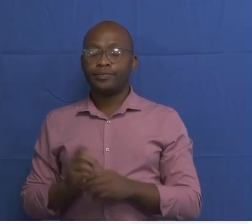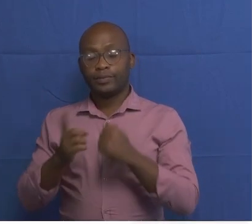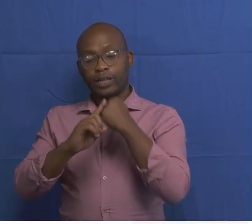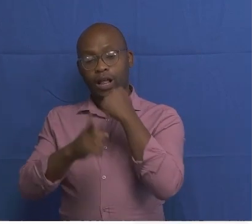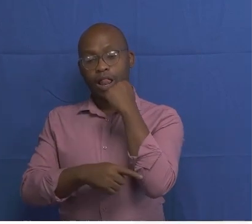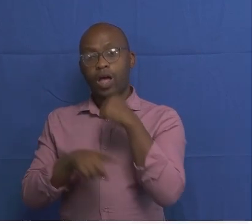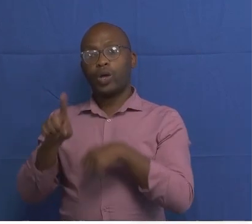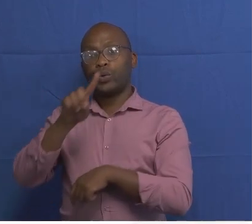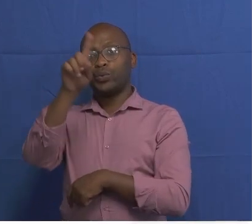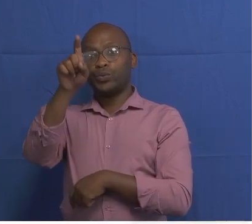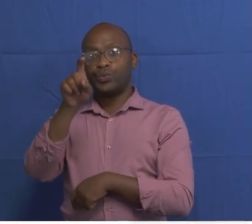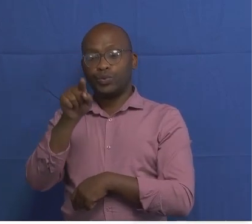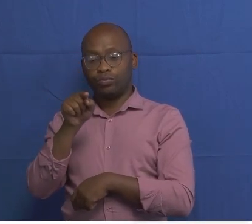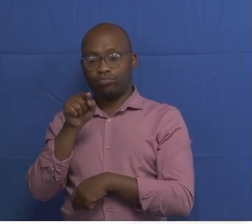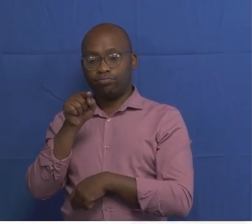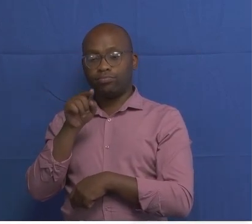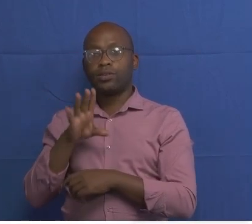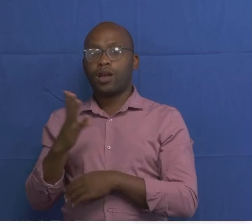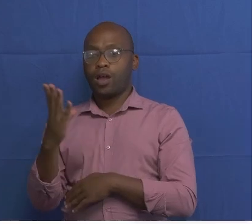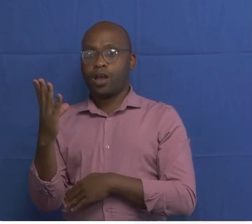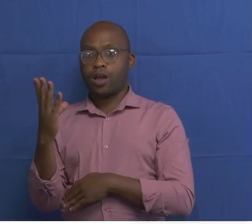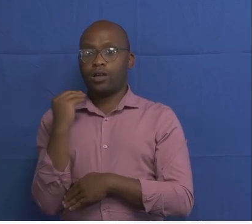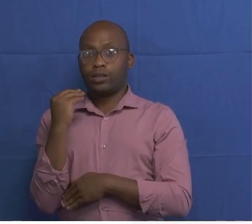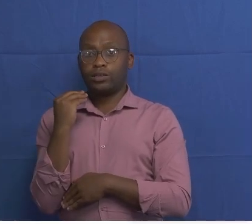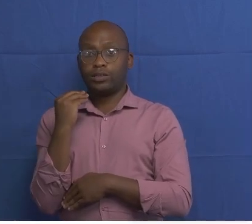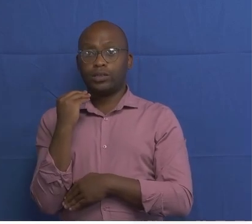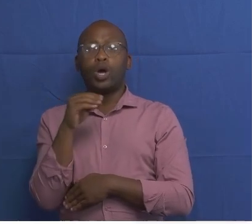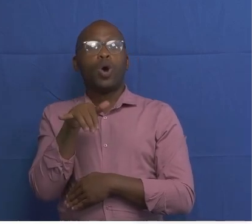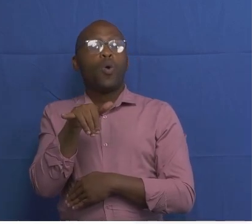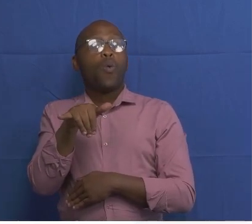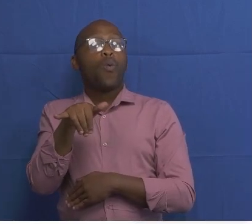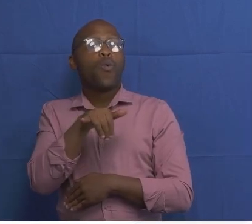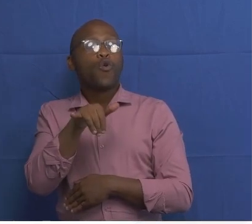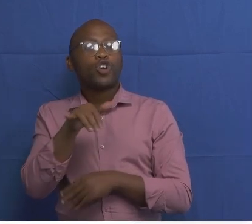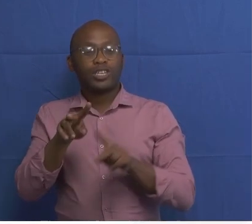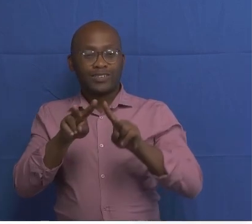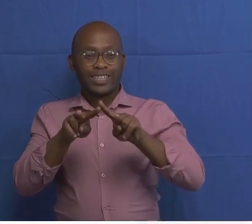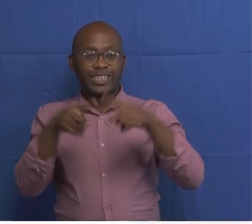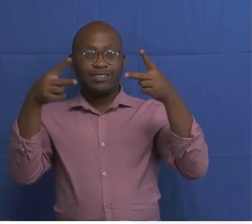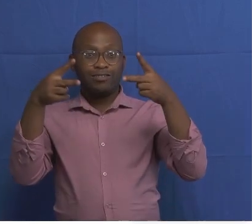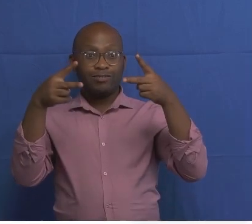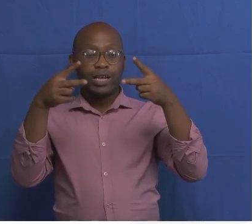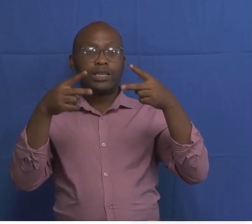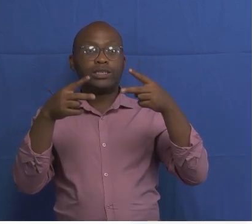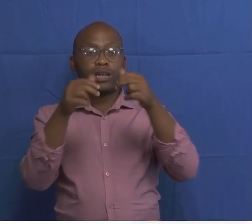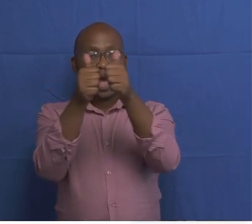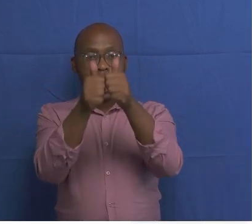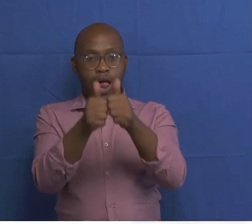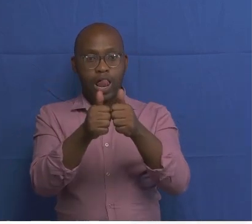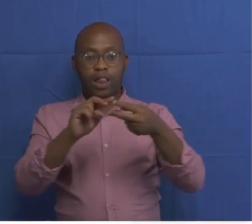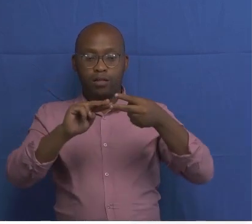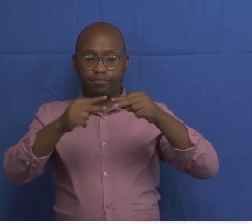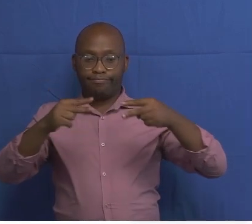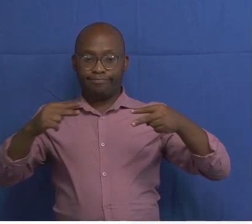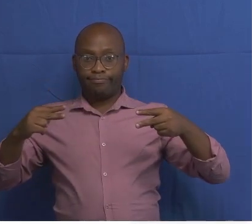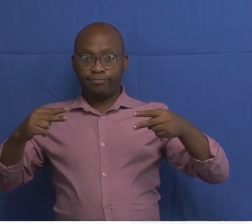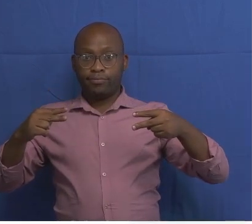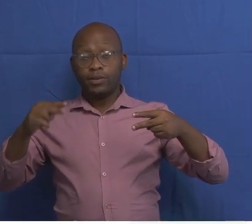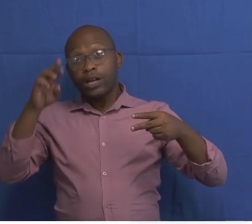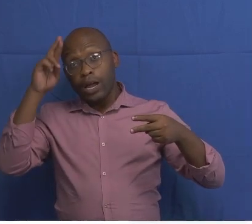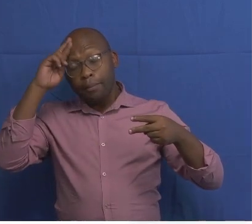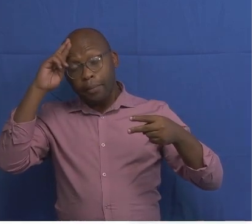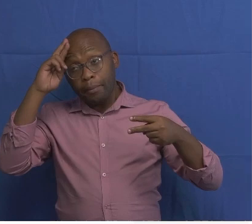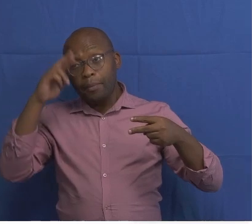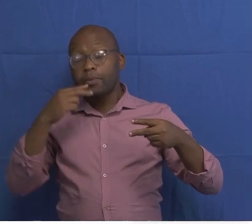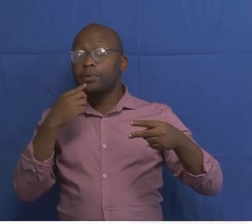is asking which one now is the heterozygous state. Now remember, we had said that hetero means different. So